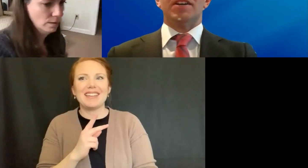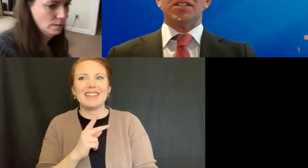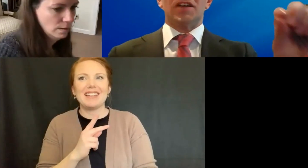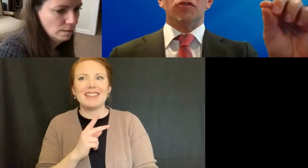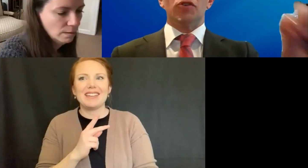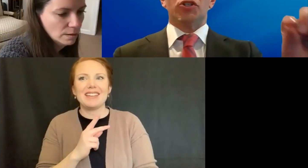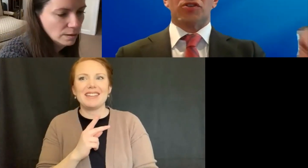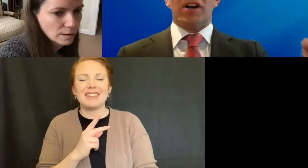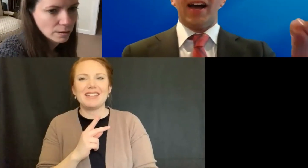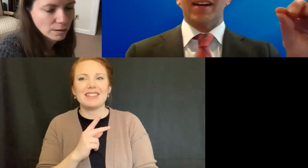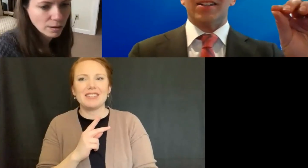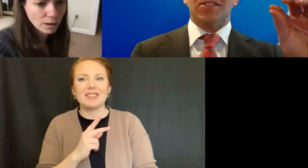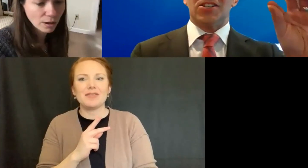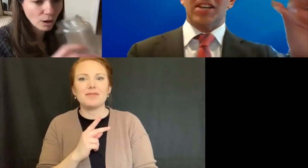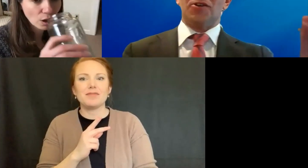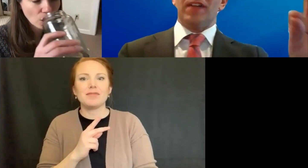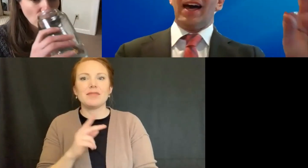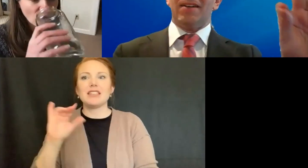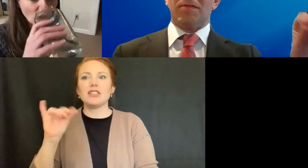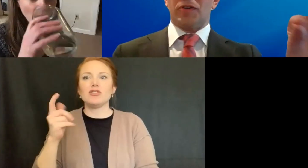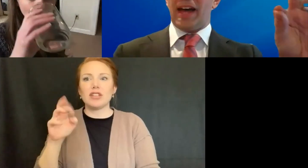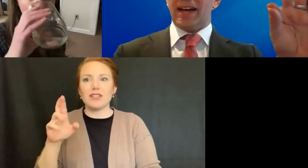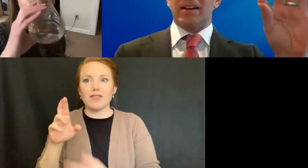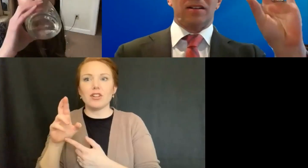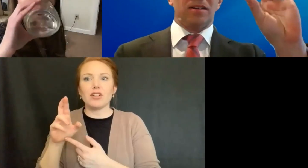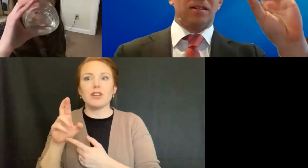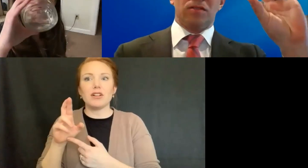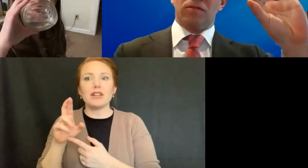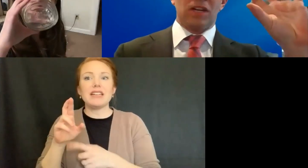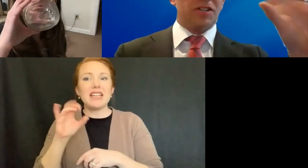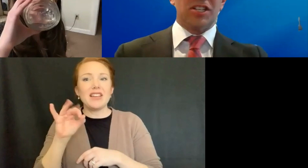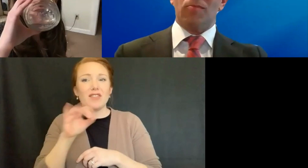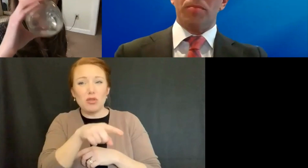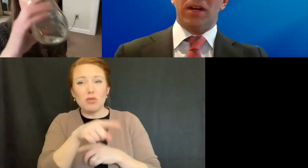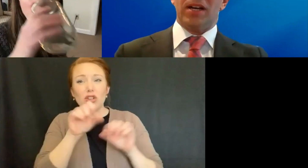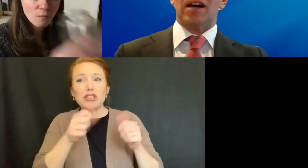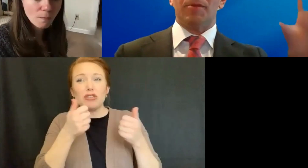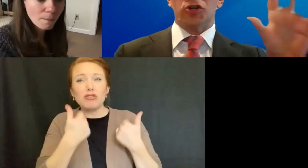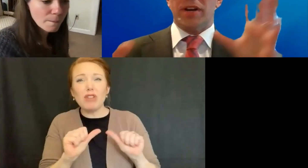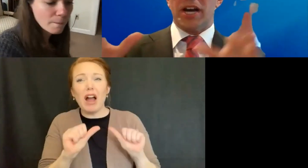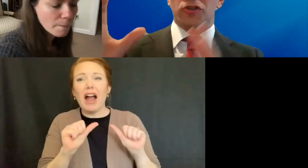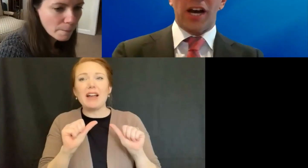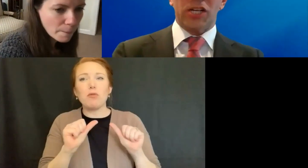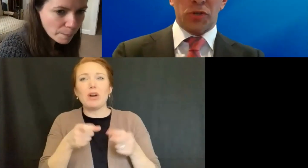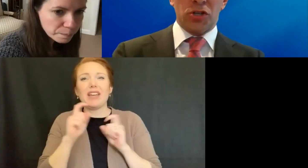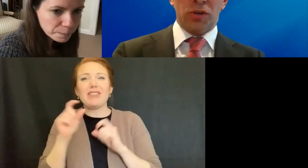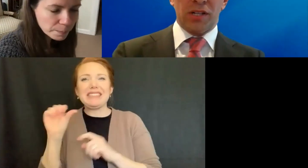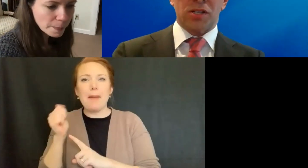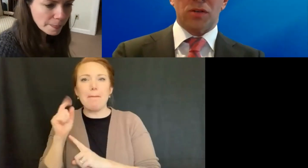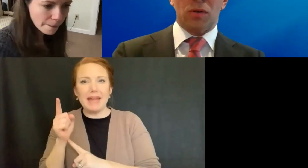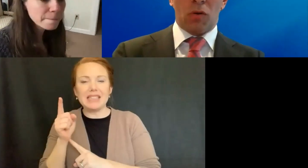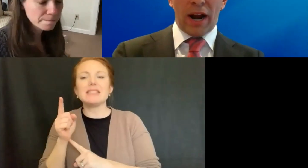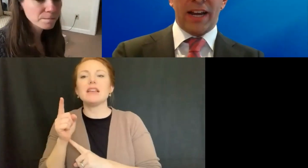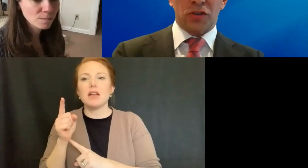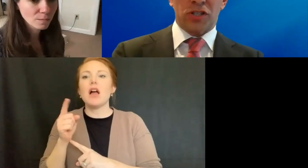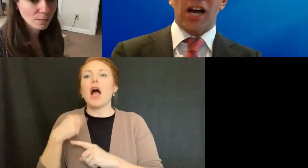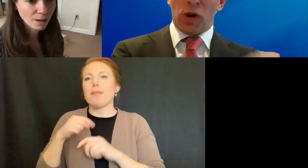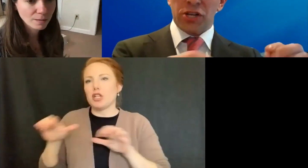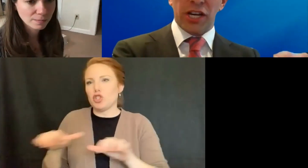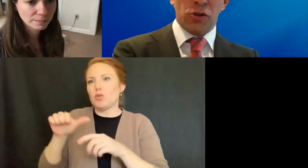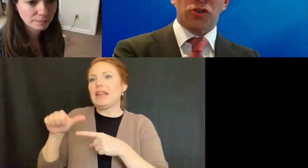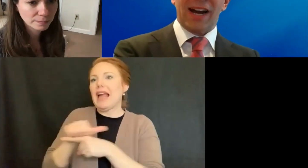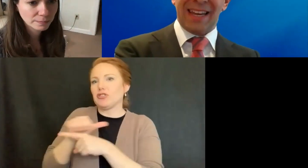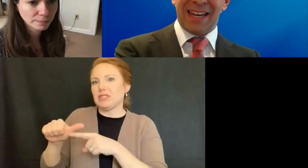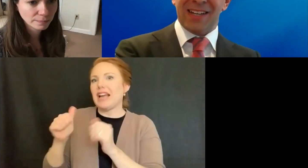Jennifer, how about this? If you could try to settle that for like, give us 10 more minutes. I'm going to do an exercise with students, a writing